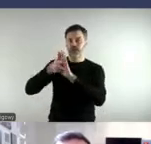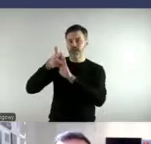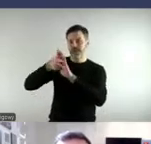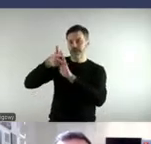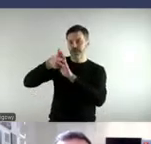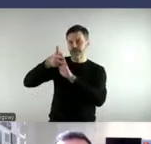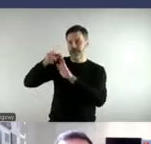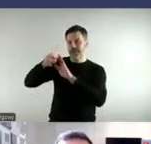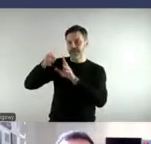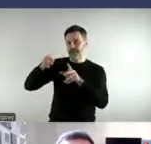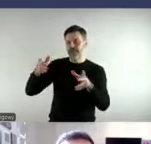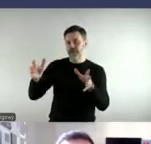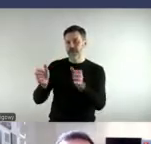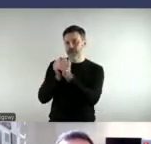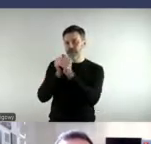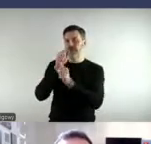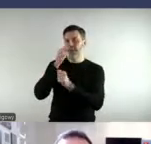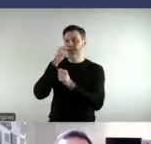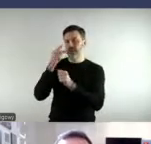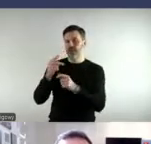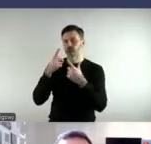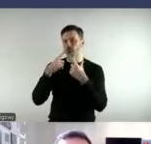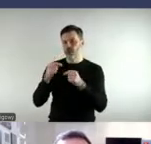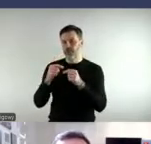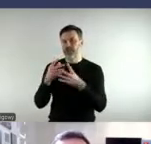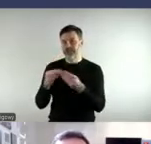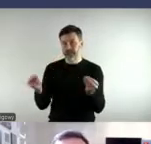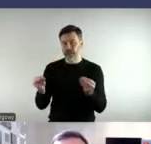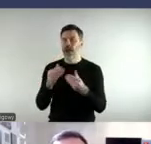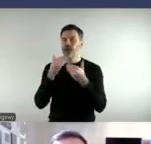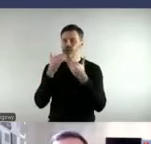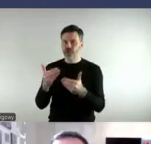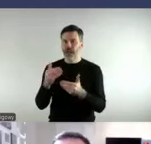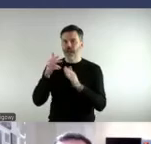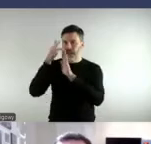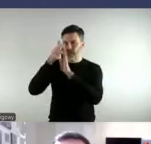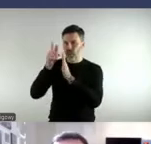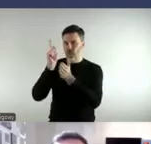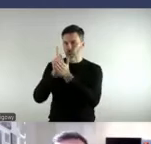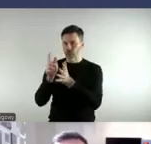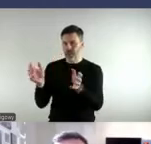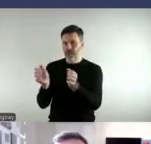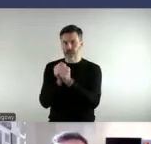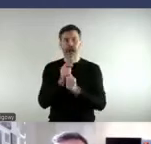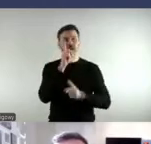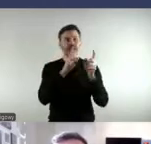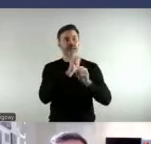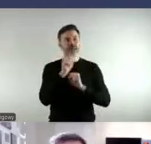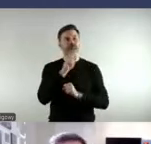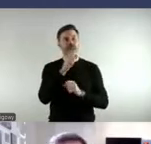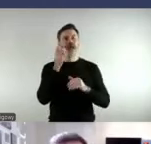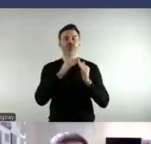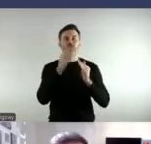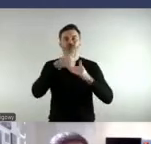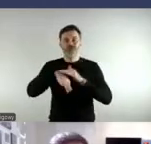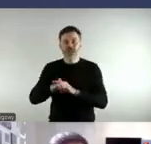often used for people who have been lost, with, of course, different effect, but luckily most of the